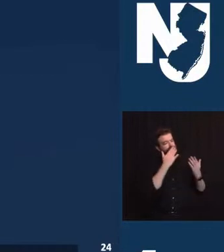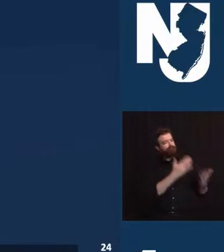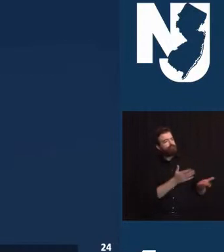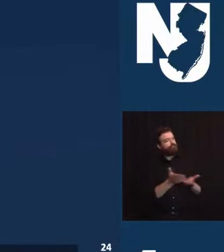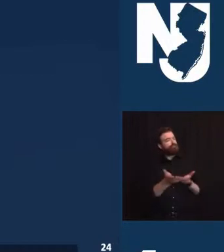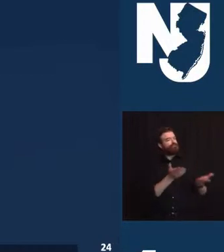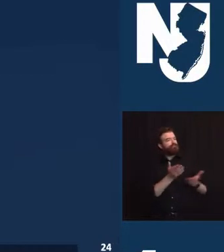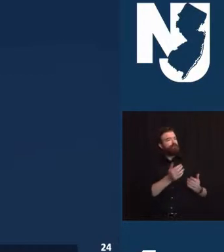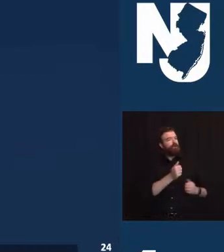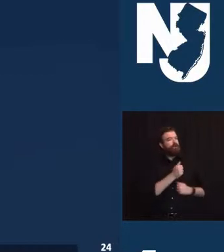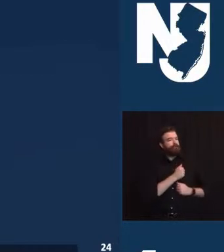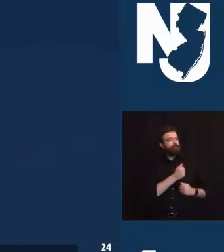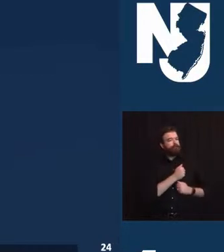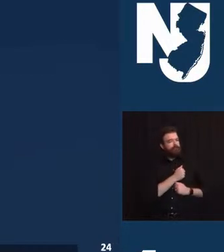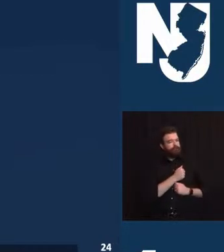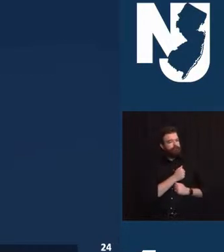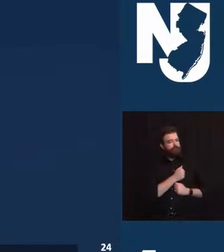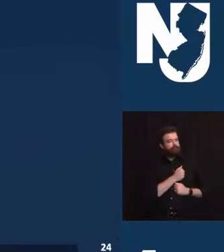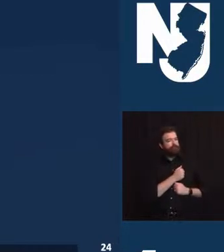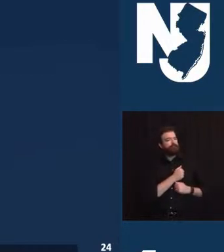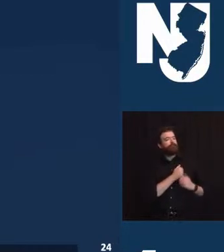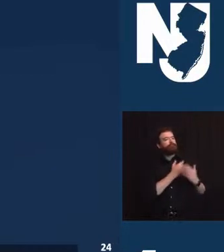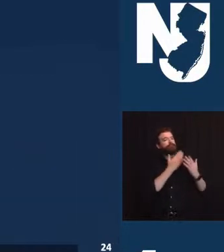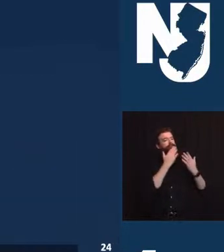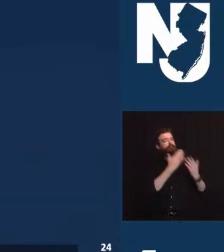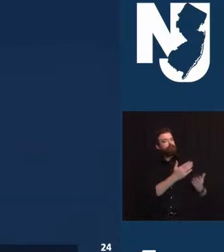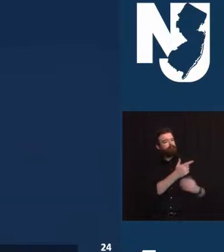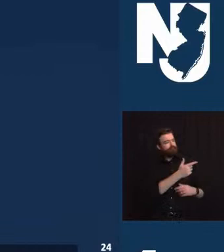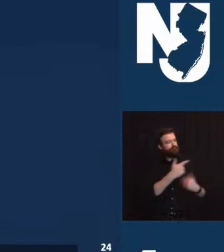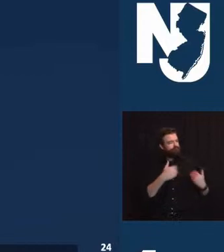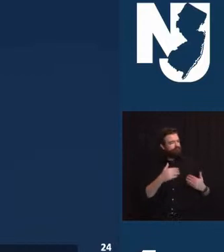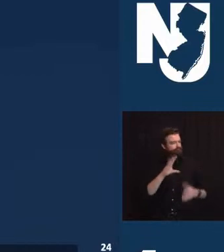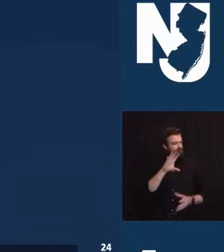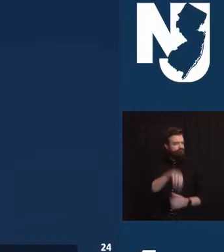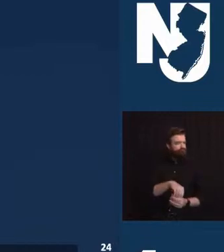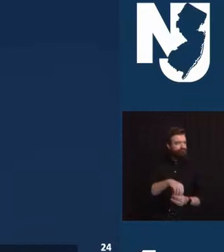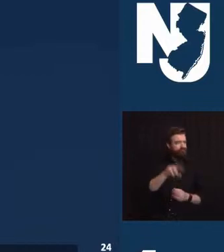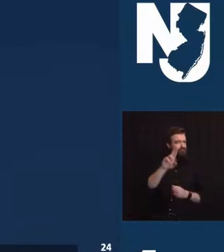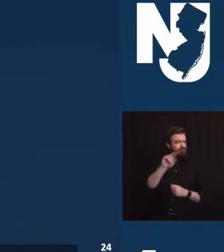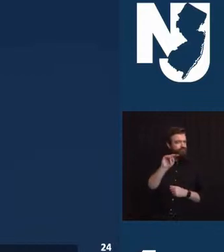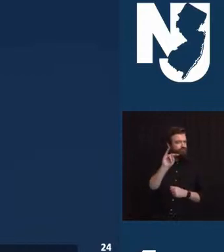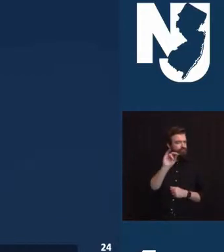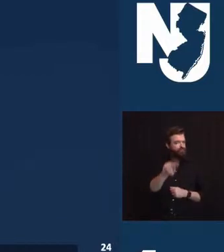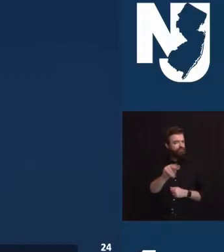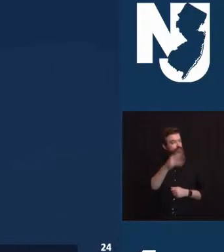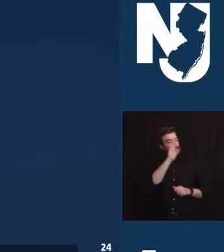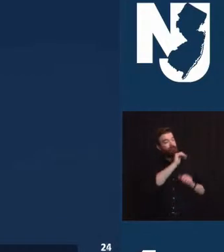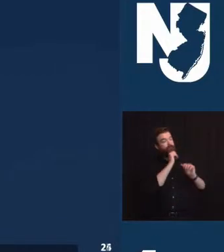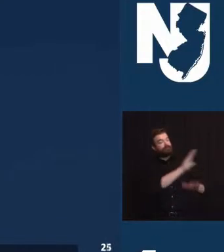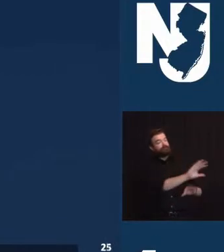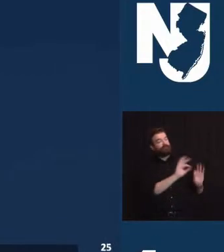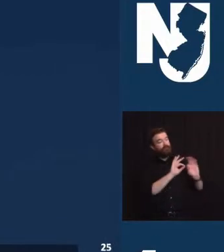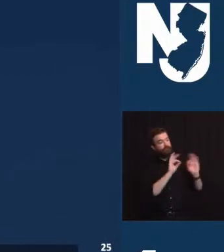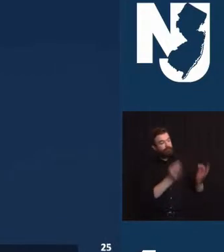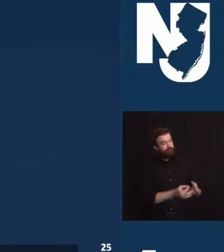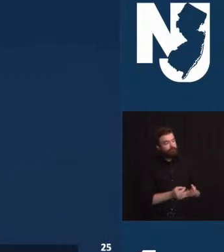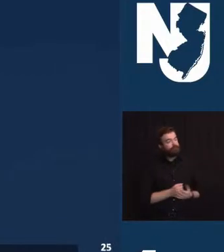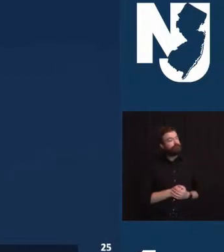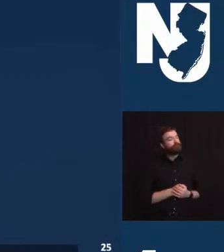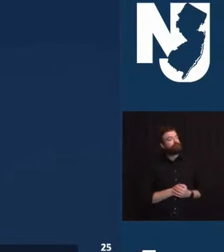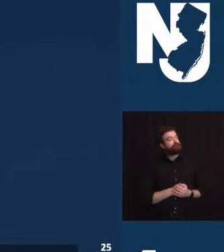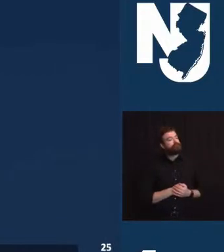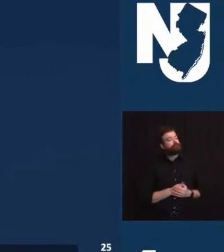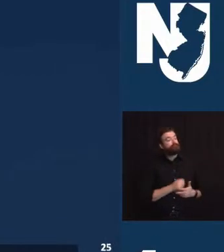organized labor, and may God bless and watch over his memory and his family. Next up, we honor this guy,